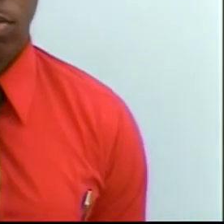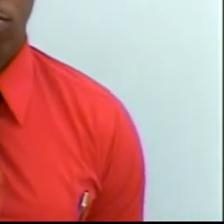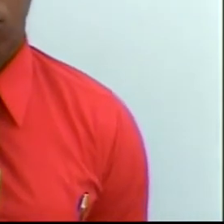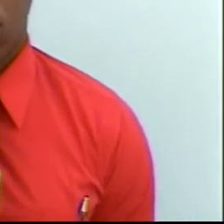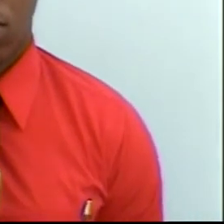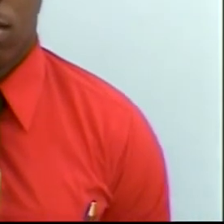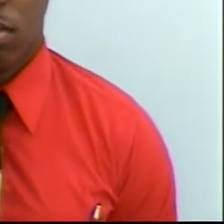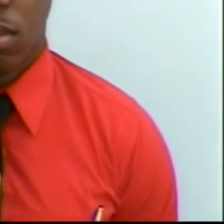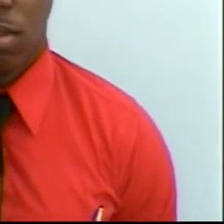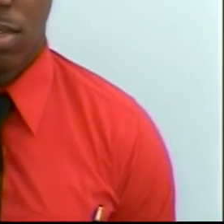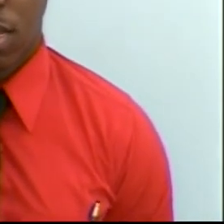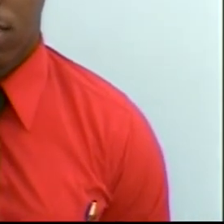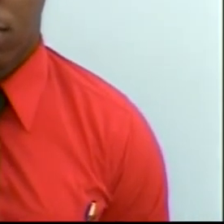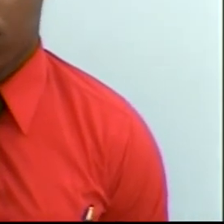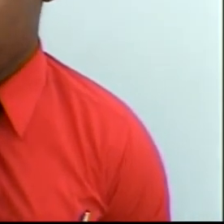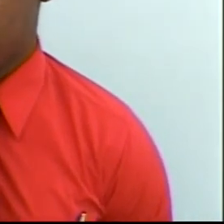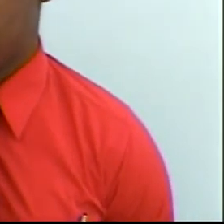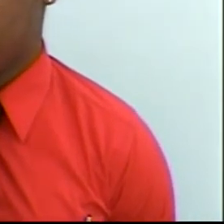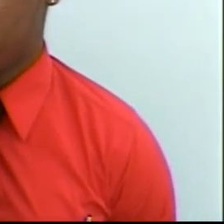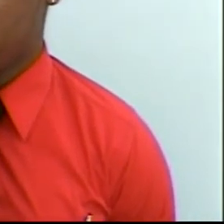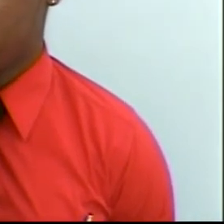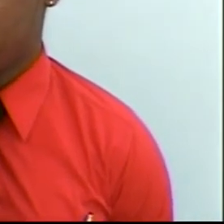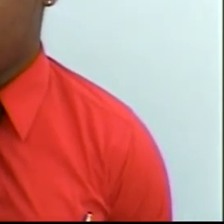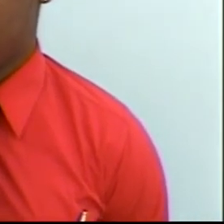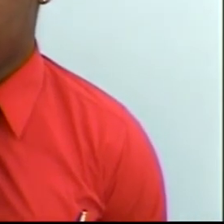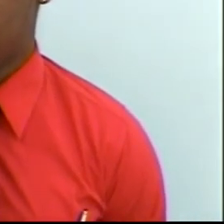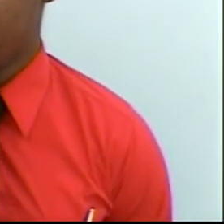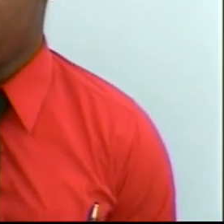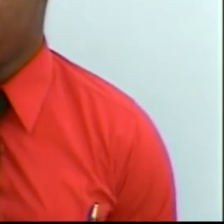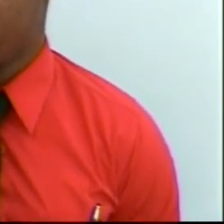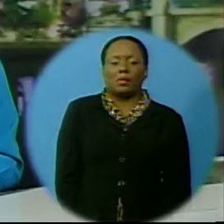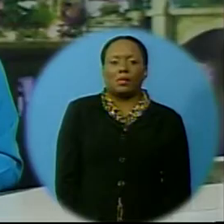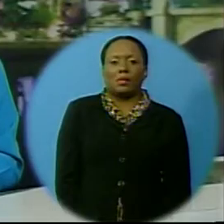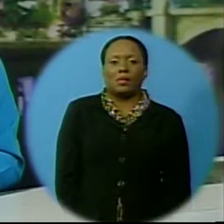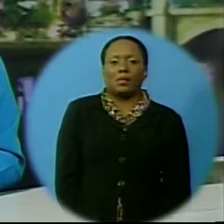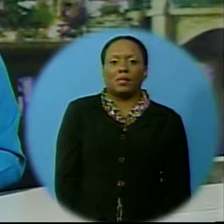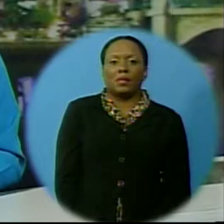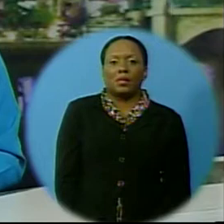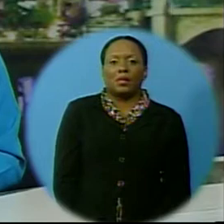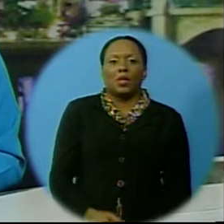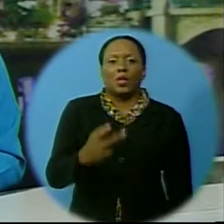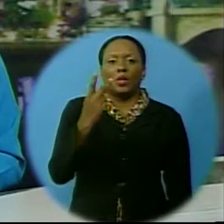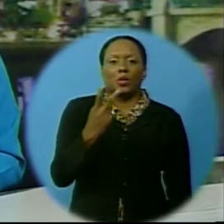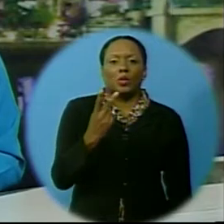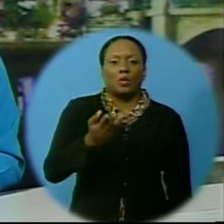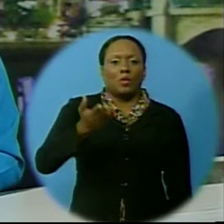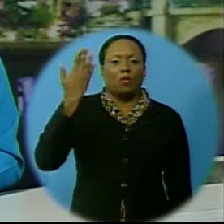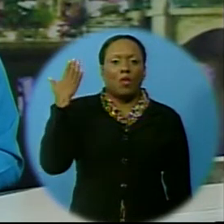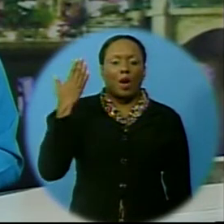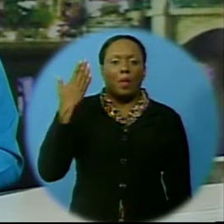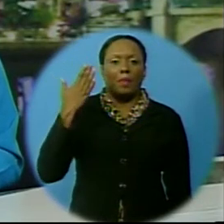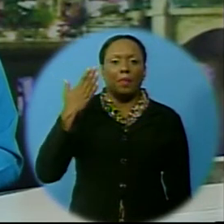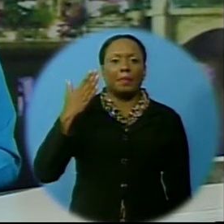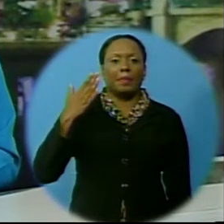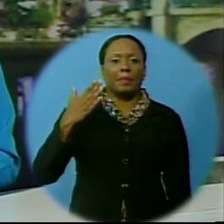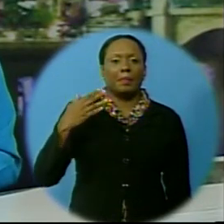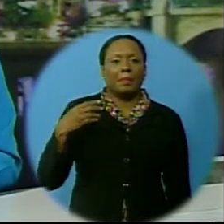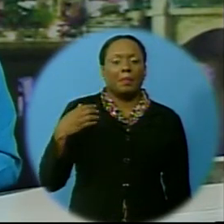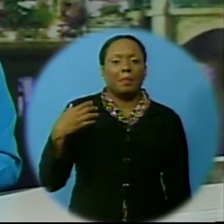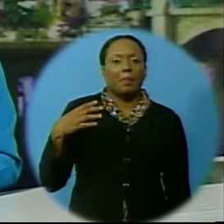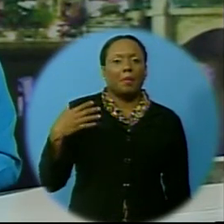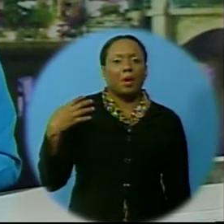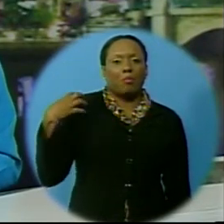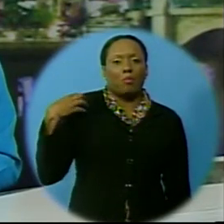do. So it's a good thing, it's an asset to the public, and hopefully they take advantage of it. 2 former senior police officers are